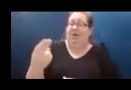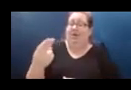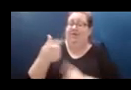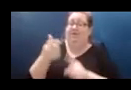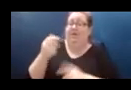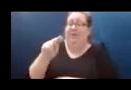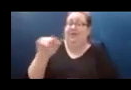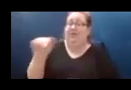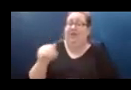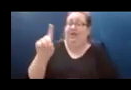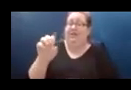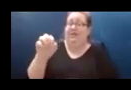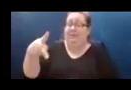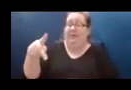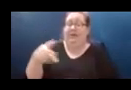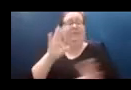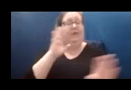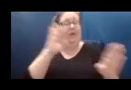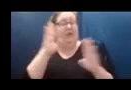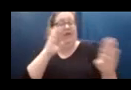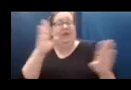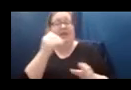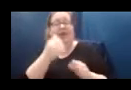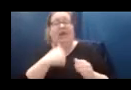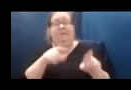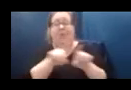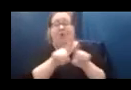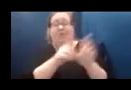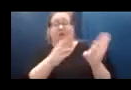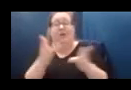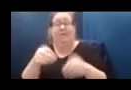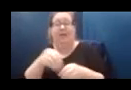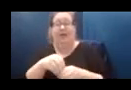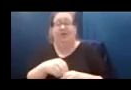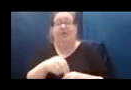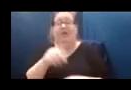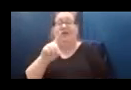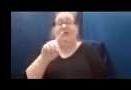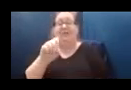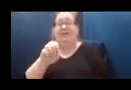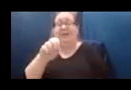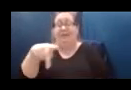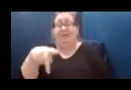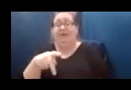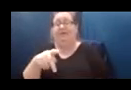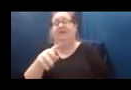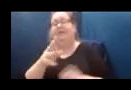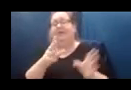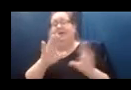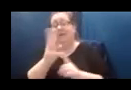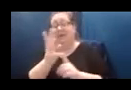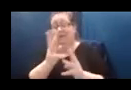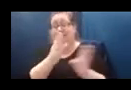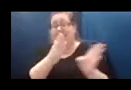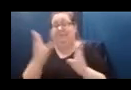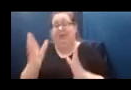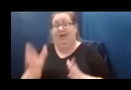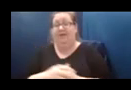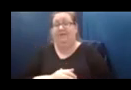Hi, everyone. I'm Meg Kavanaugh. I'm also a planner in DEP's Bureau of Climate Resilience Planning, and I'm the state level coordinator for this